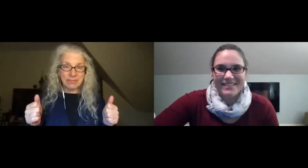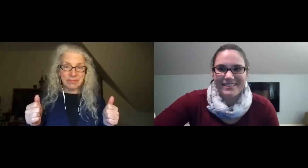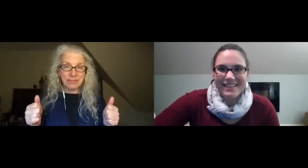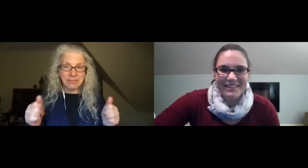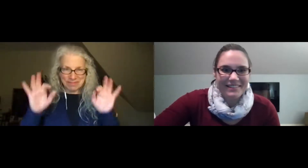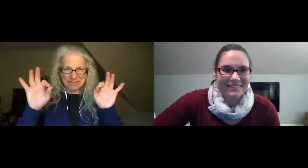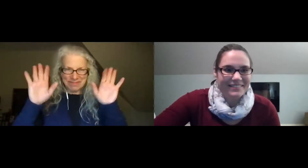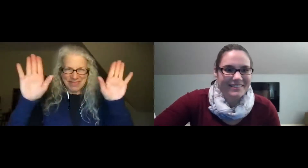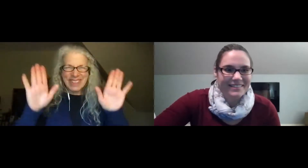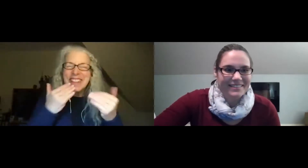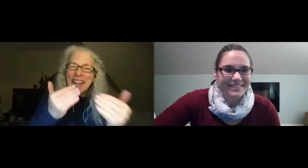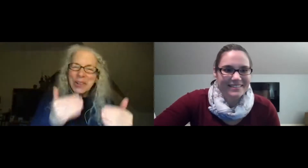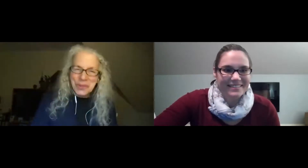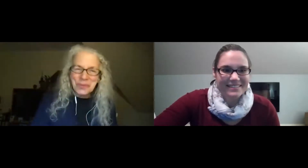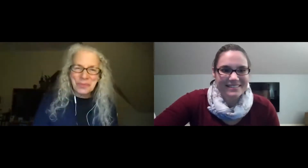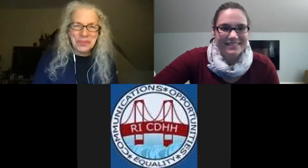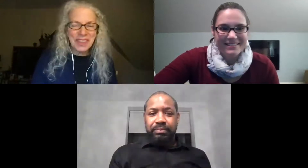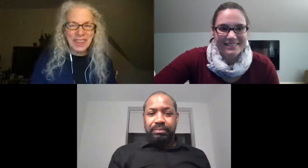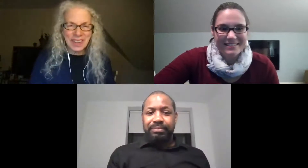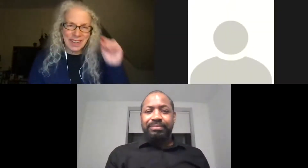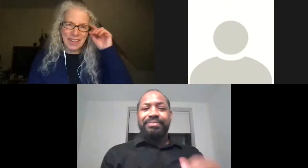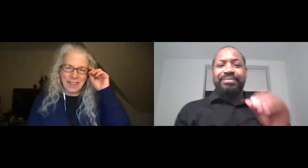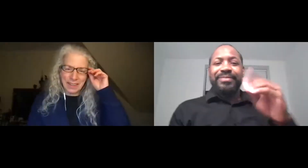Great, thank you.